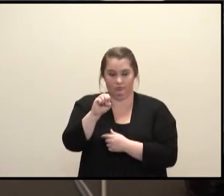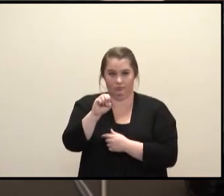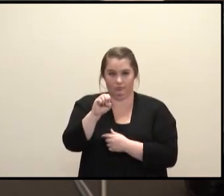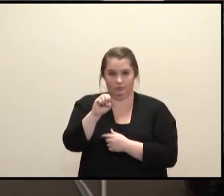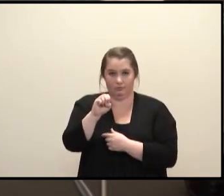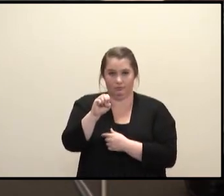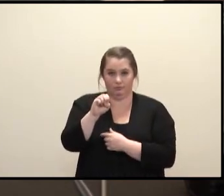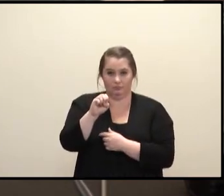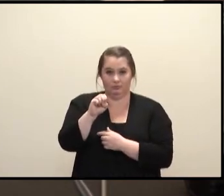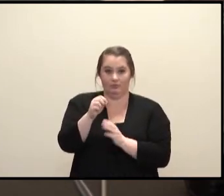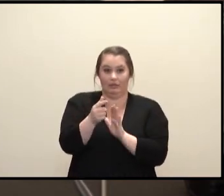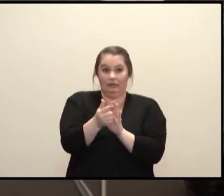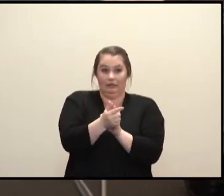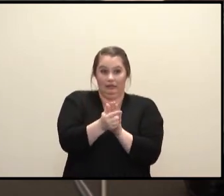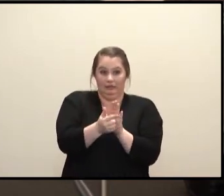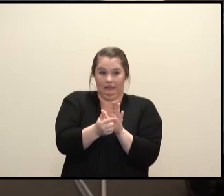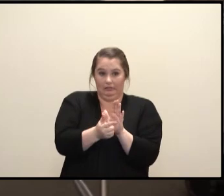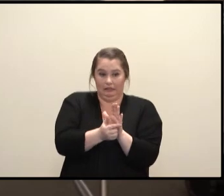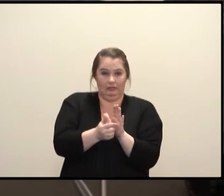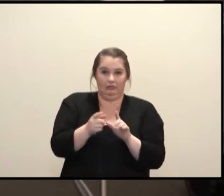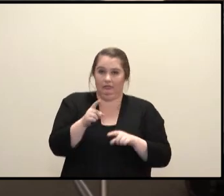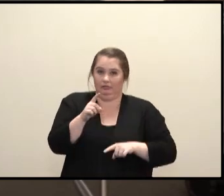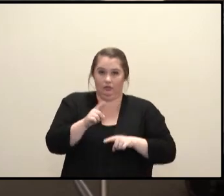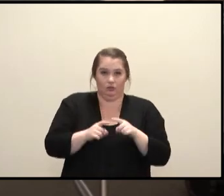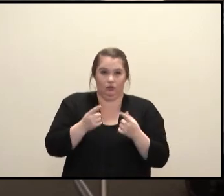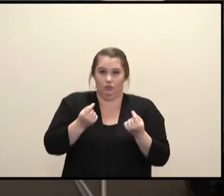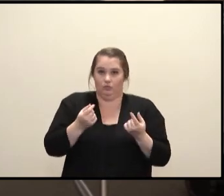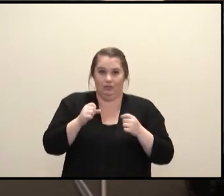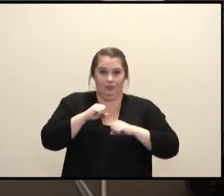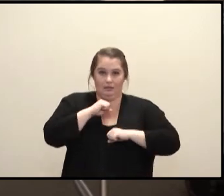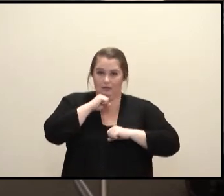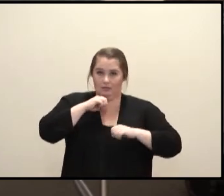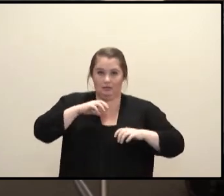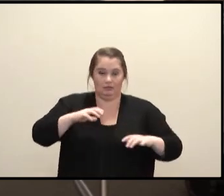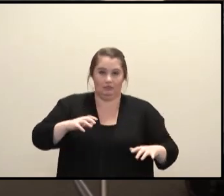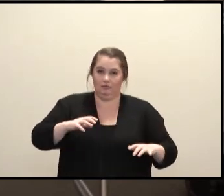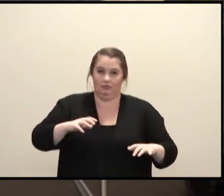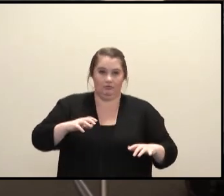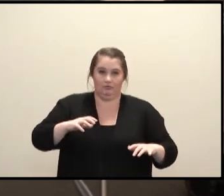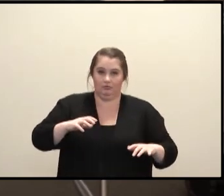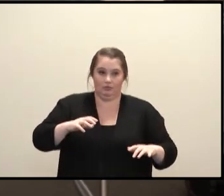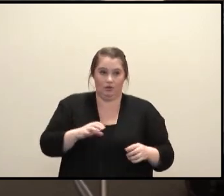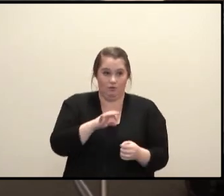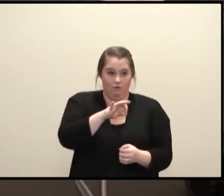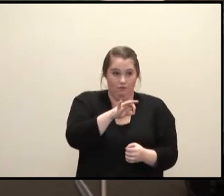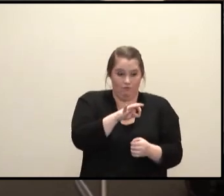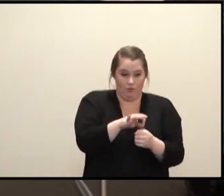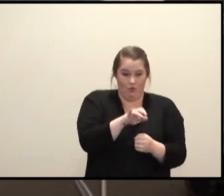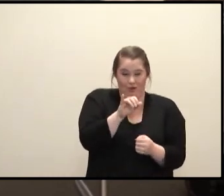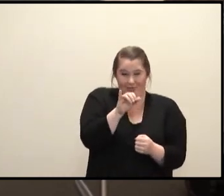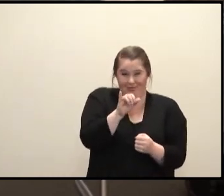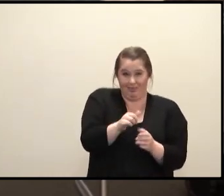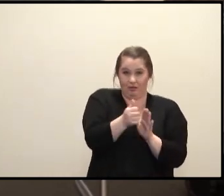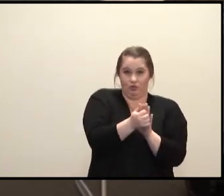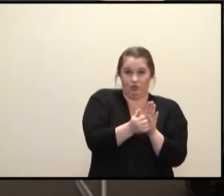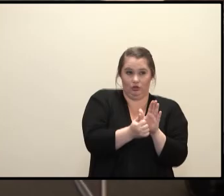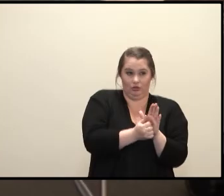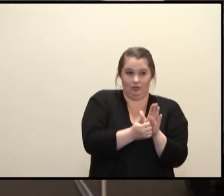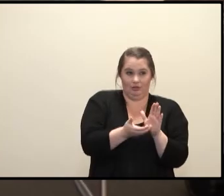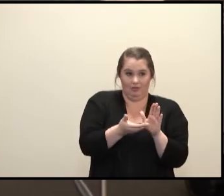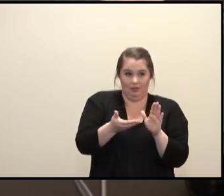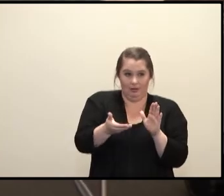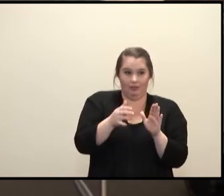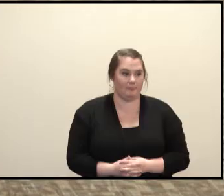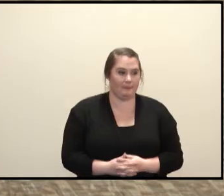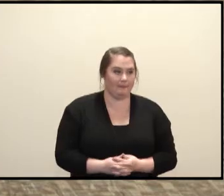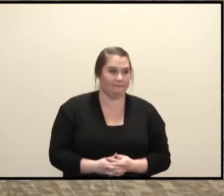the board can do anything tonight other than vote on that agenda item if the board chooses to